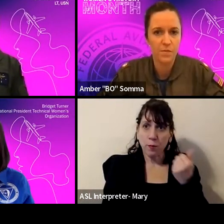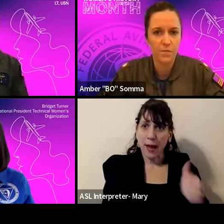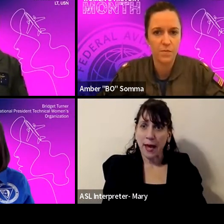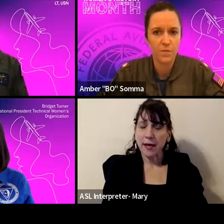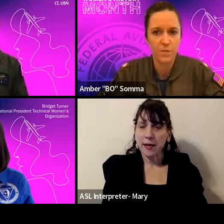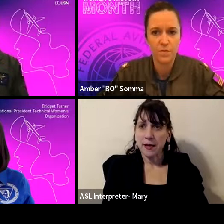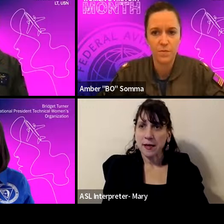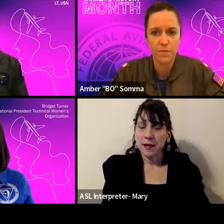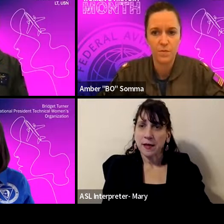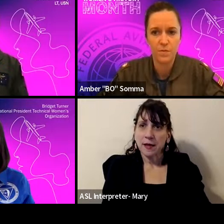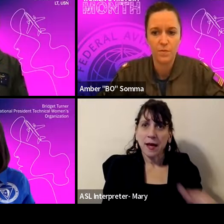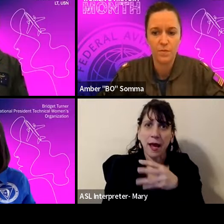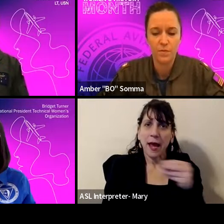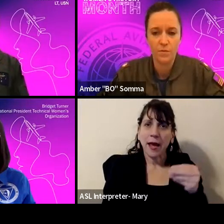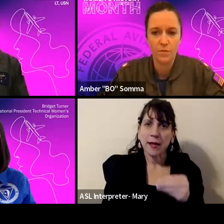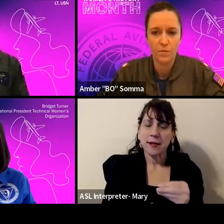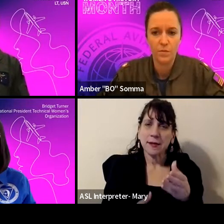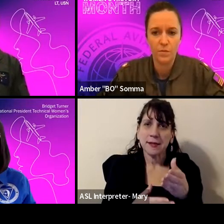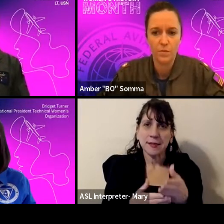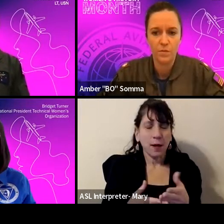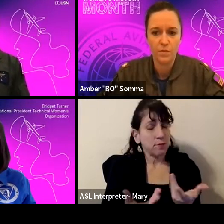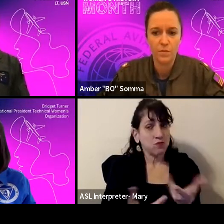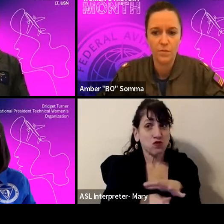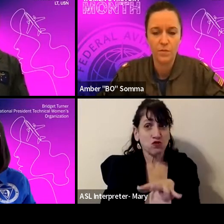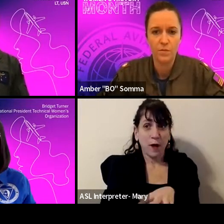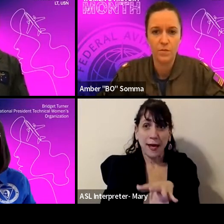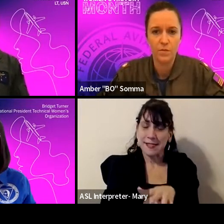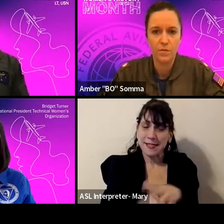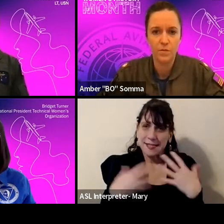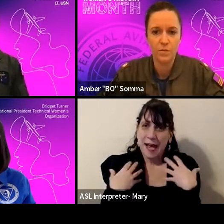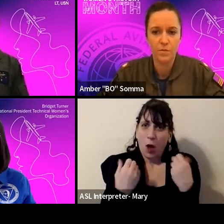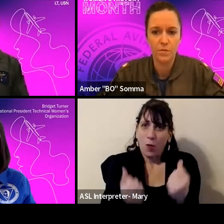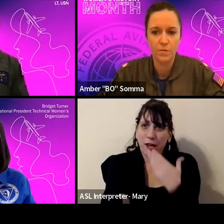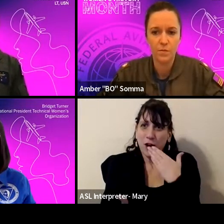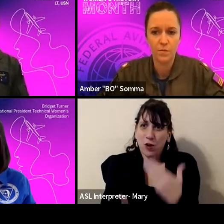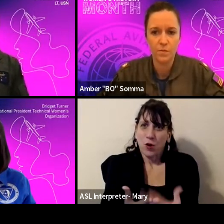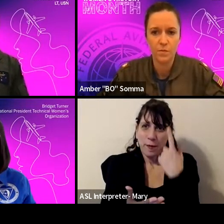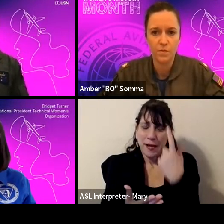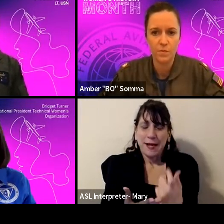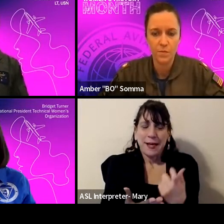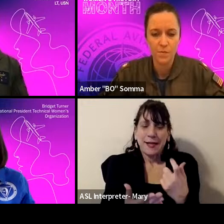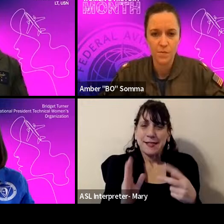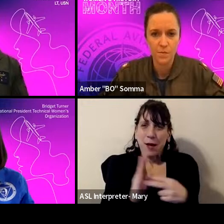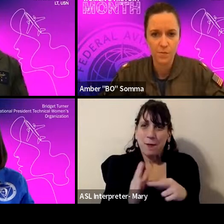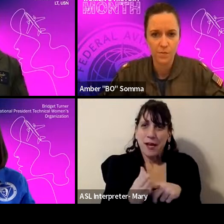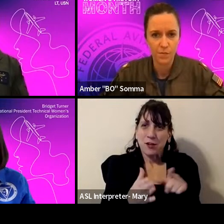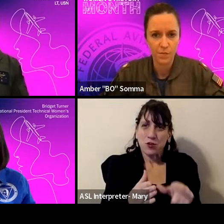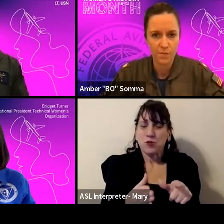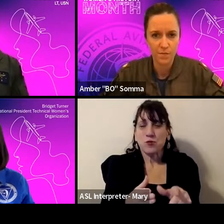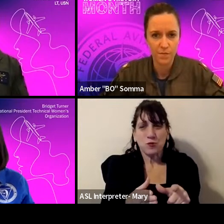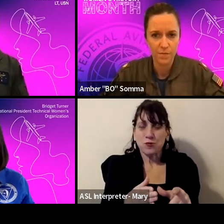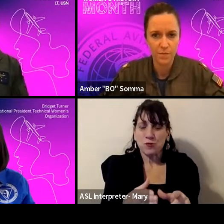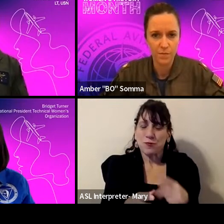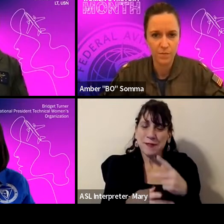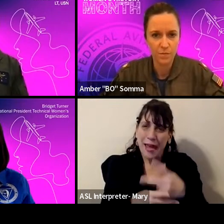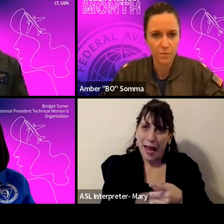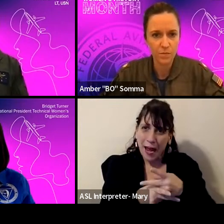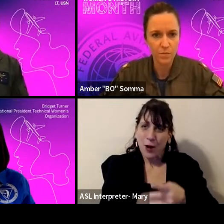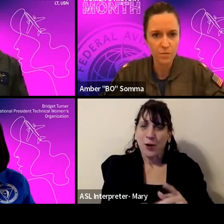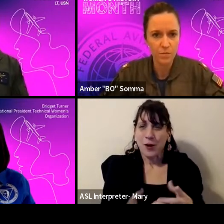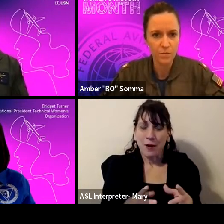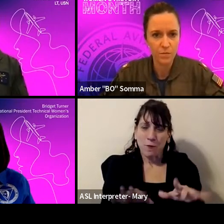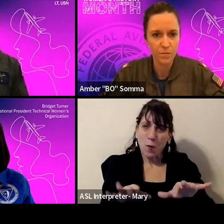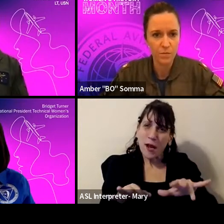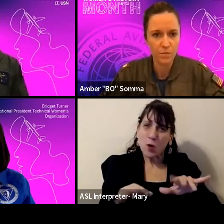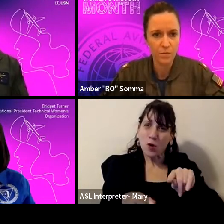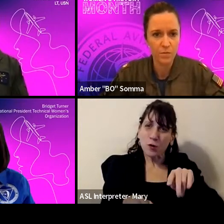And some amount of stress is healthy and good, because that means you care. But when you wiggle your toes, you can just